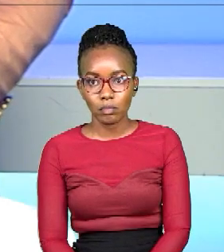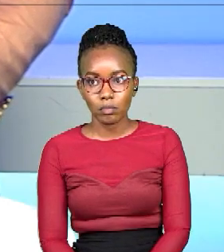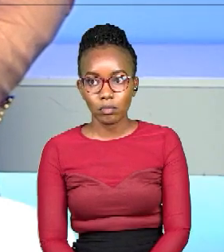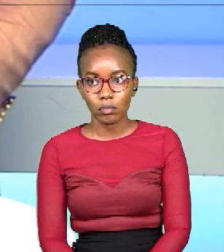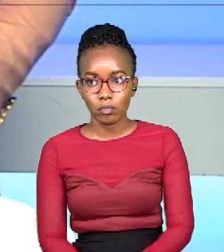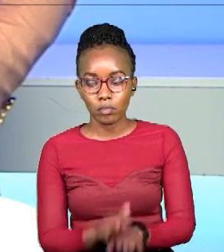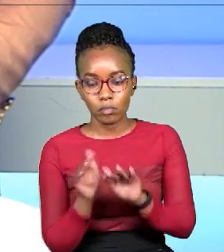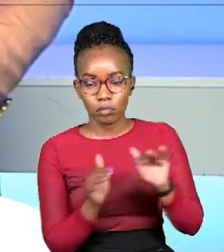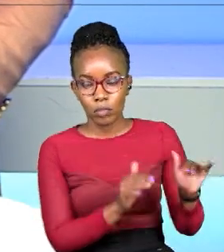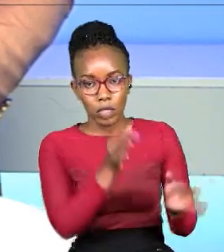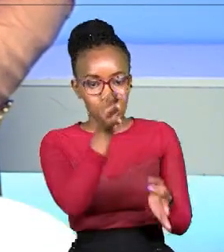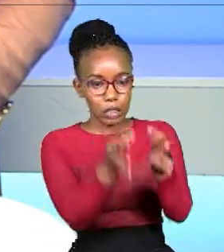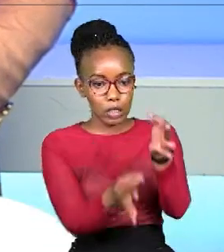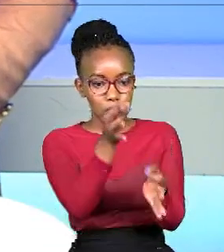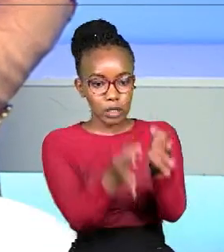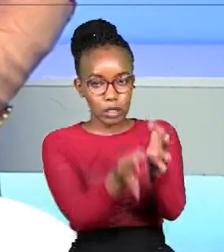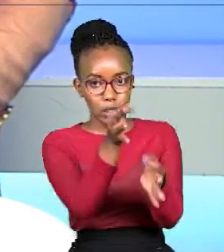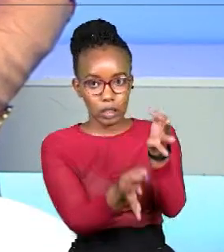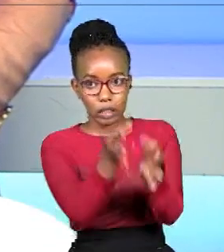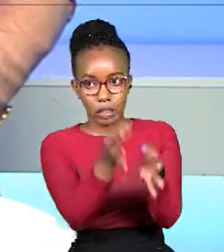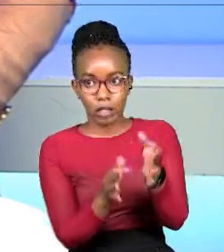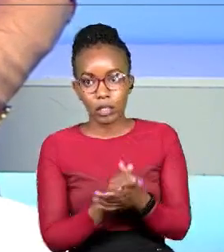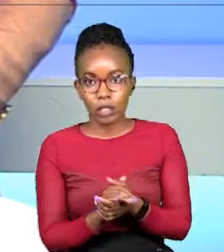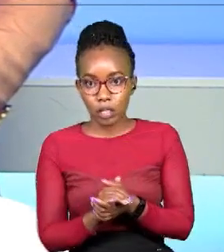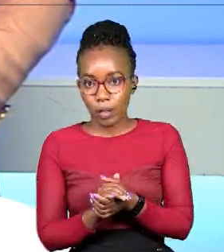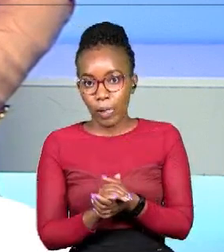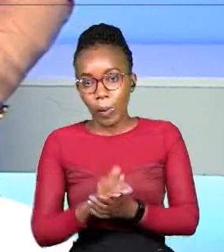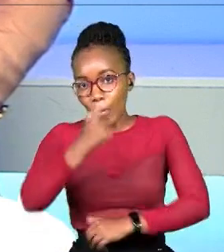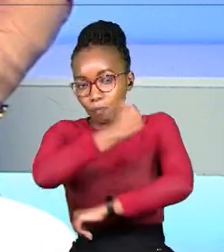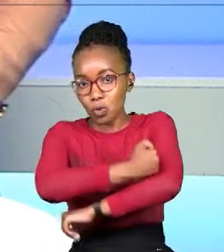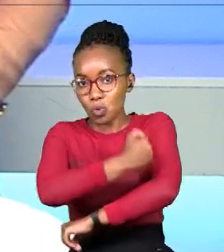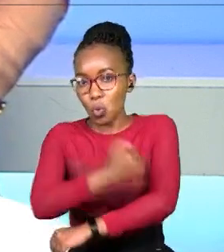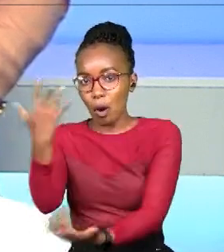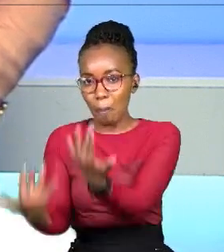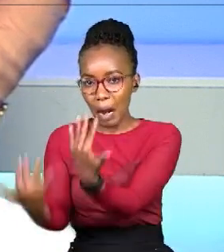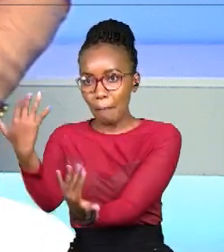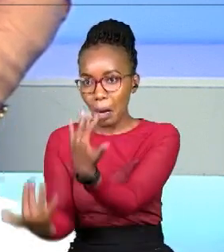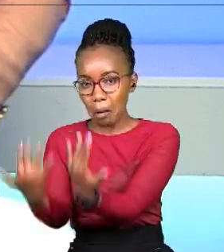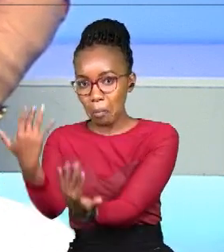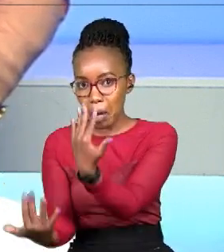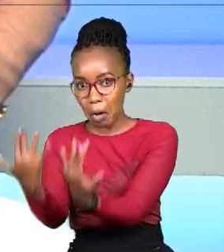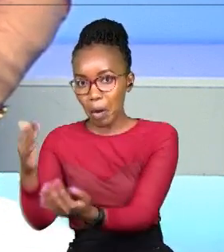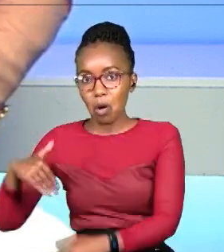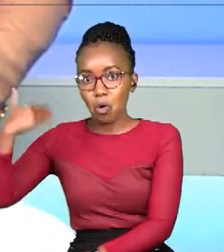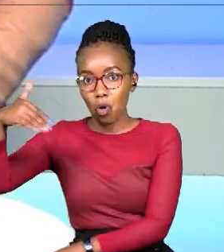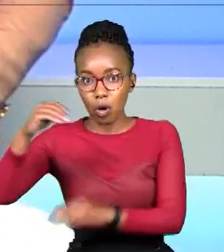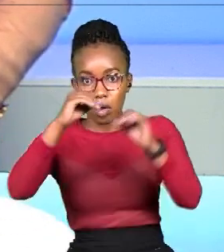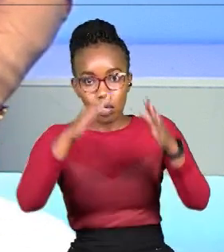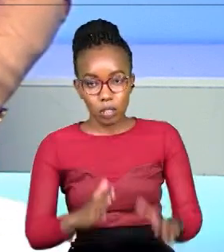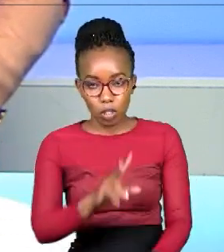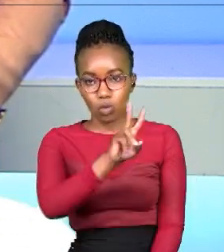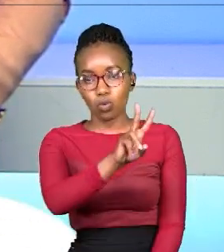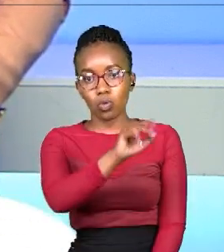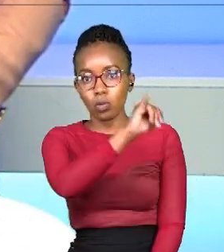And now to the corridors of justice. Amid the fight against school unrest across the country, two teachers, Joanina Kabogo and Nicholas